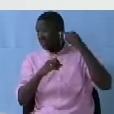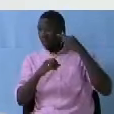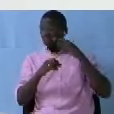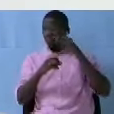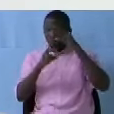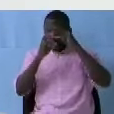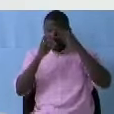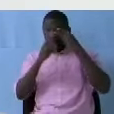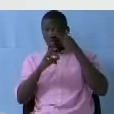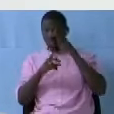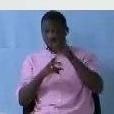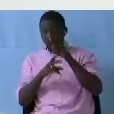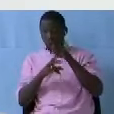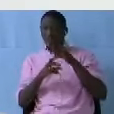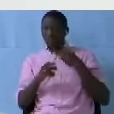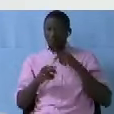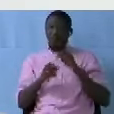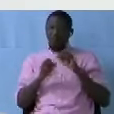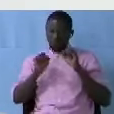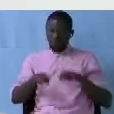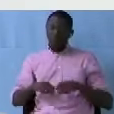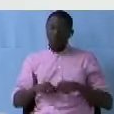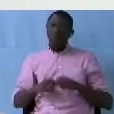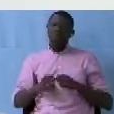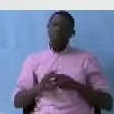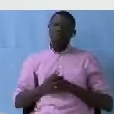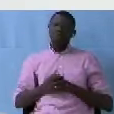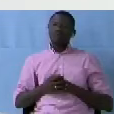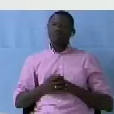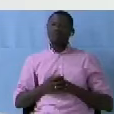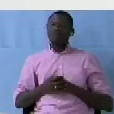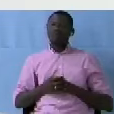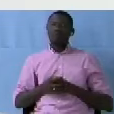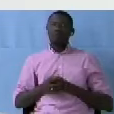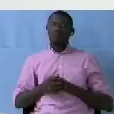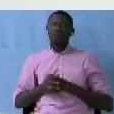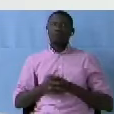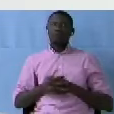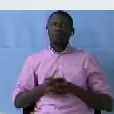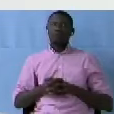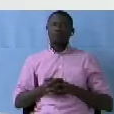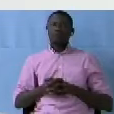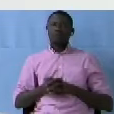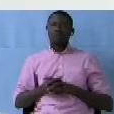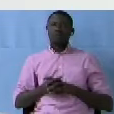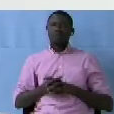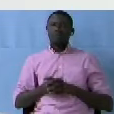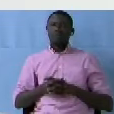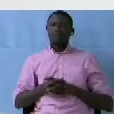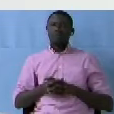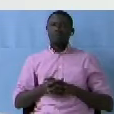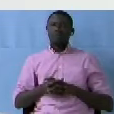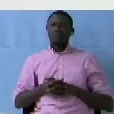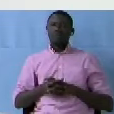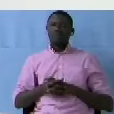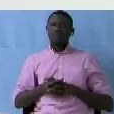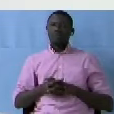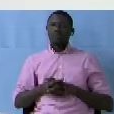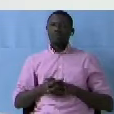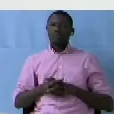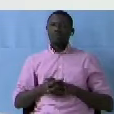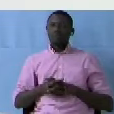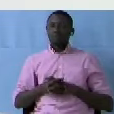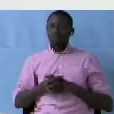ci boti borom lolu tamit mu nga wax ak mom rek ci kaddu. Bu jëfandiko machine. Yes. Examination